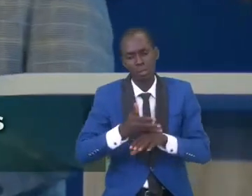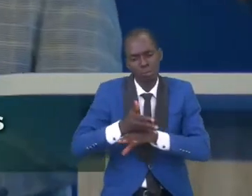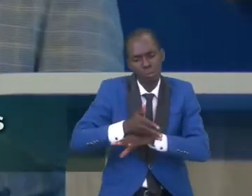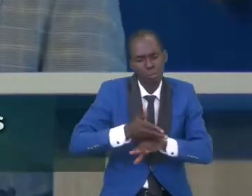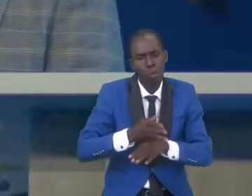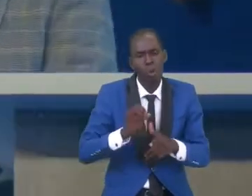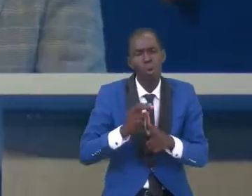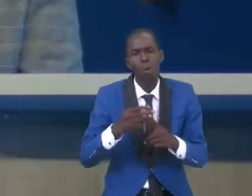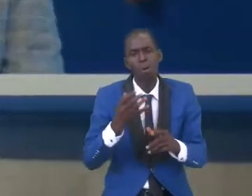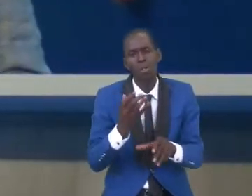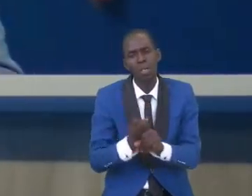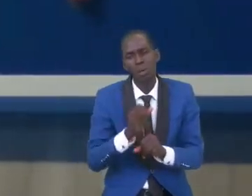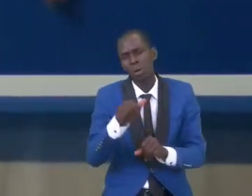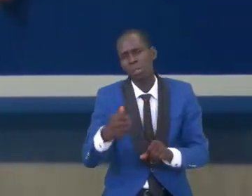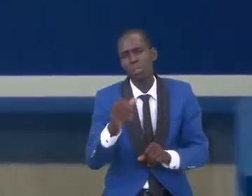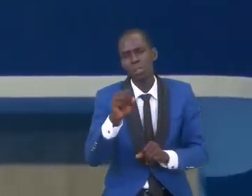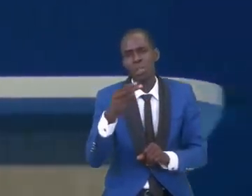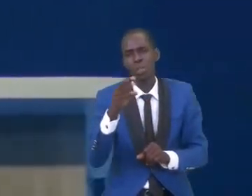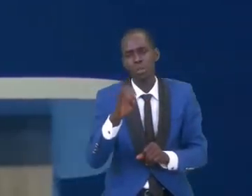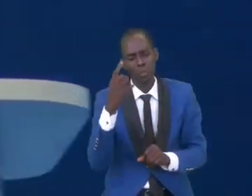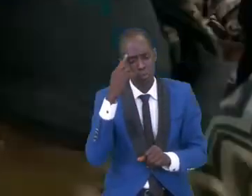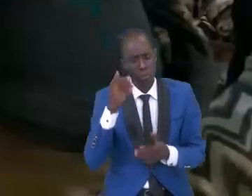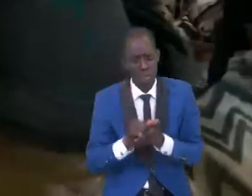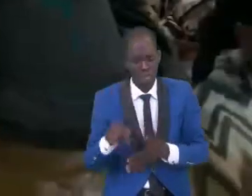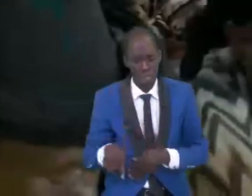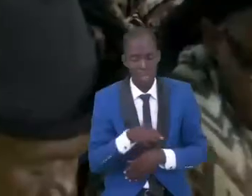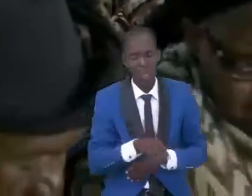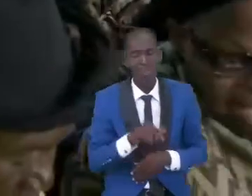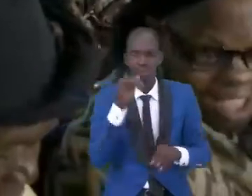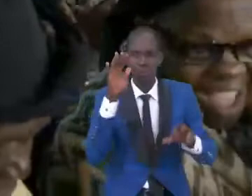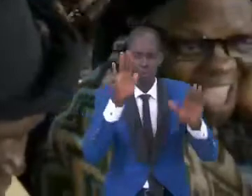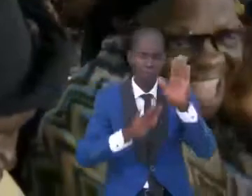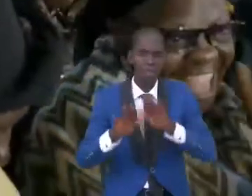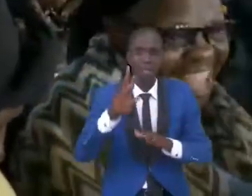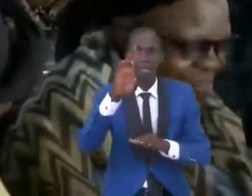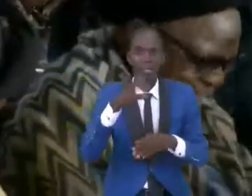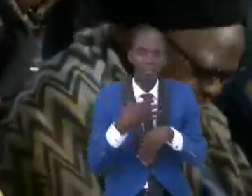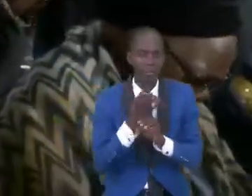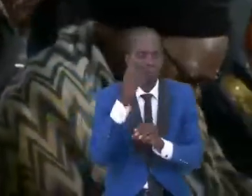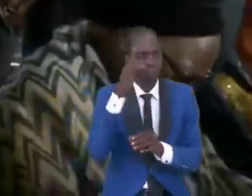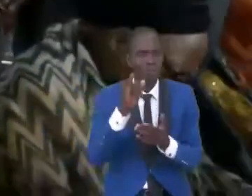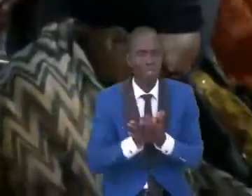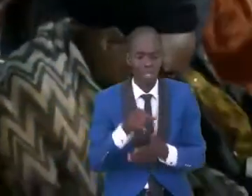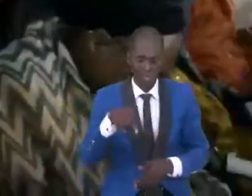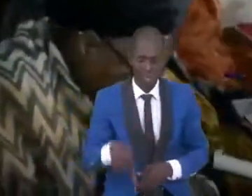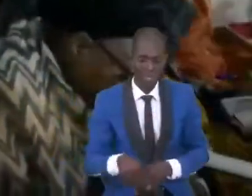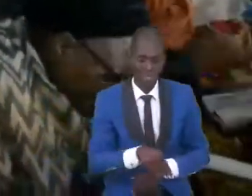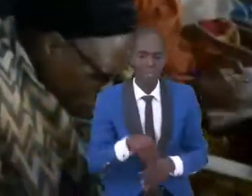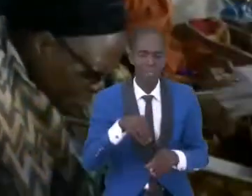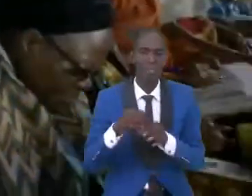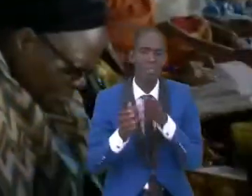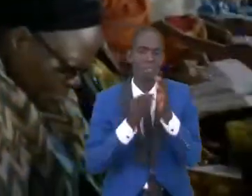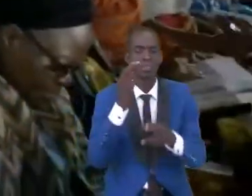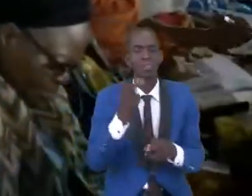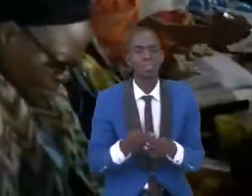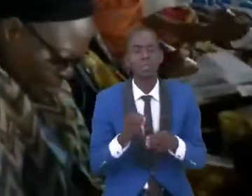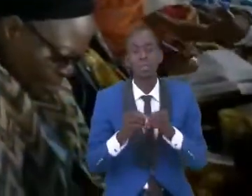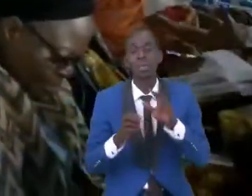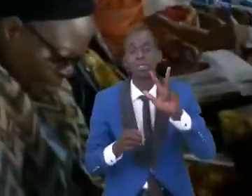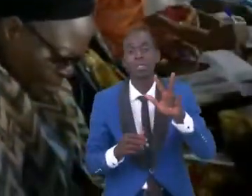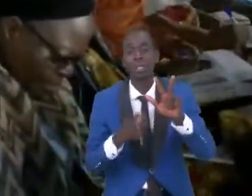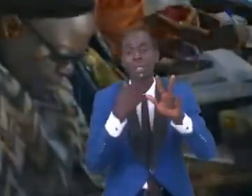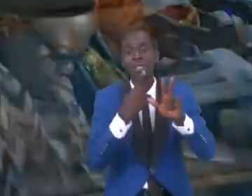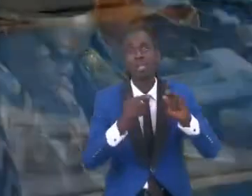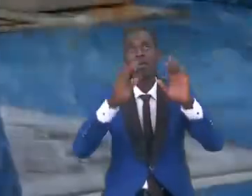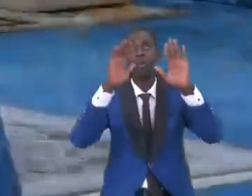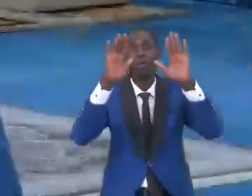that leg. Recreation tonight in Jesus' name. Number three, the wonder of healing.